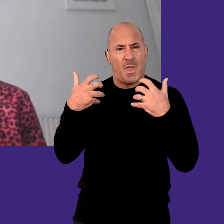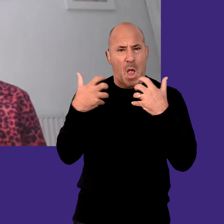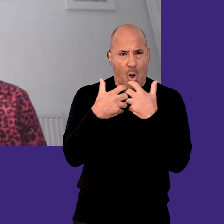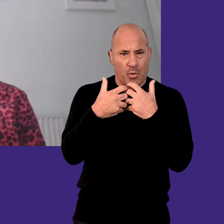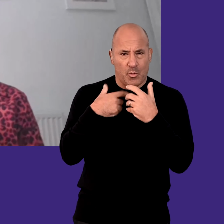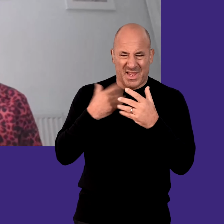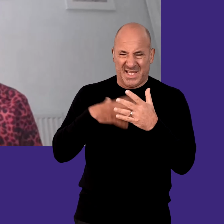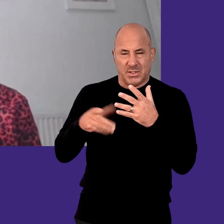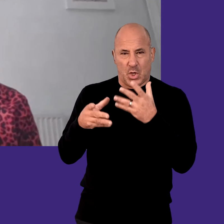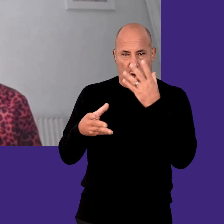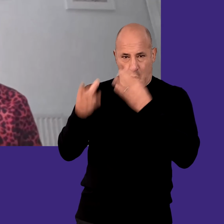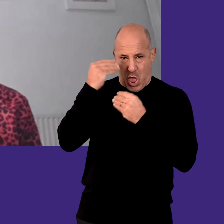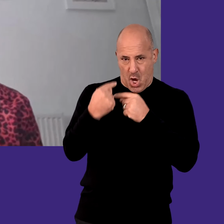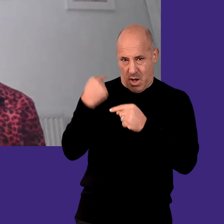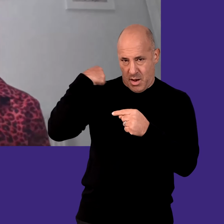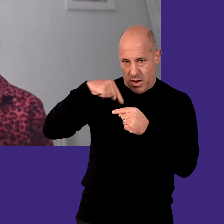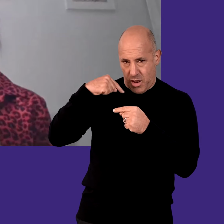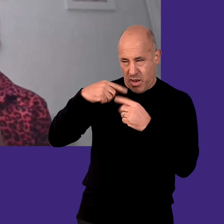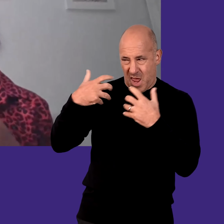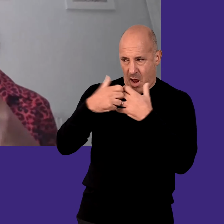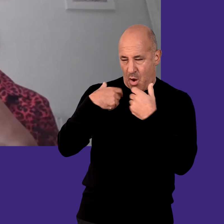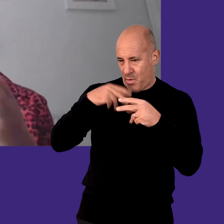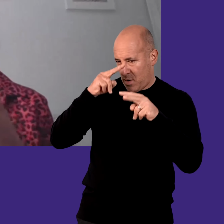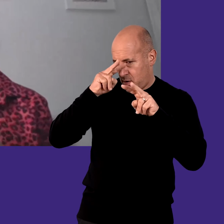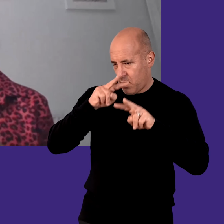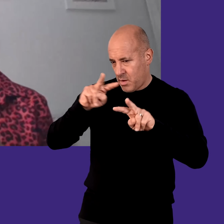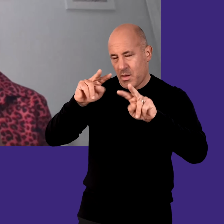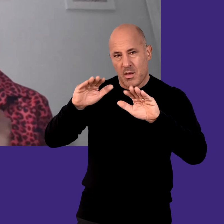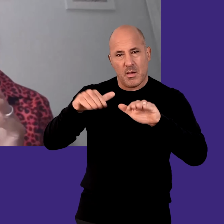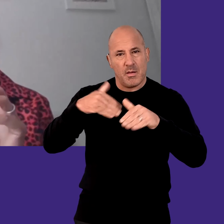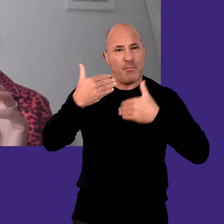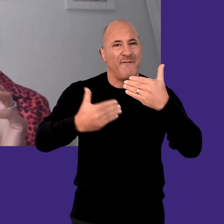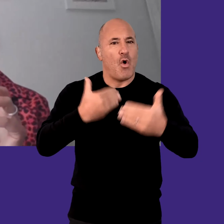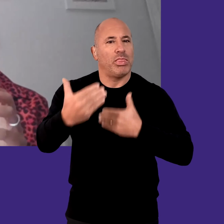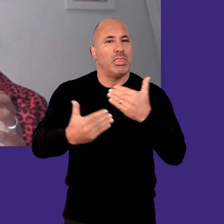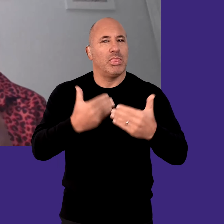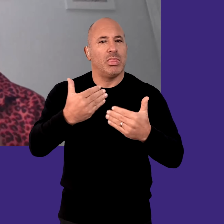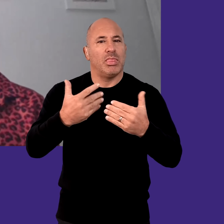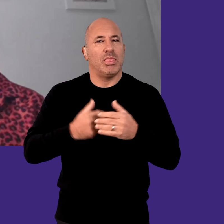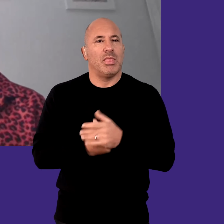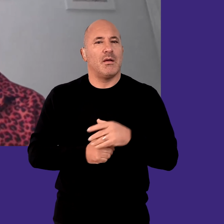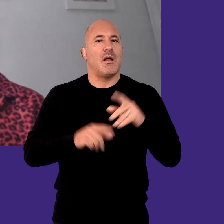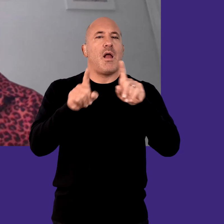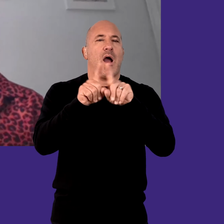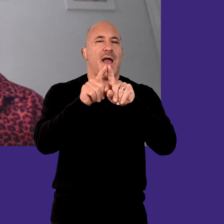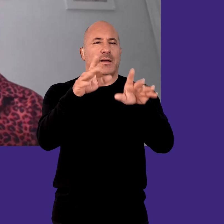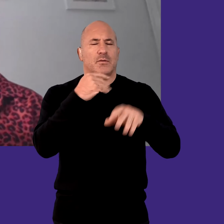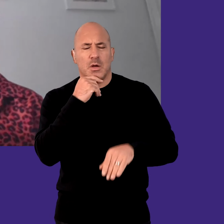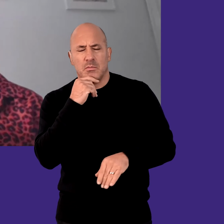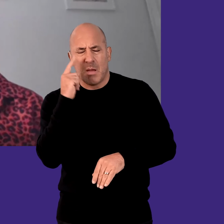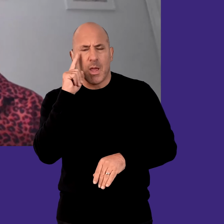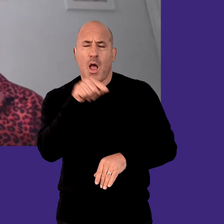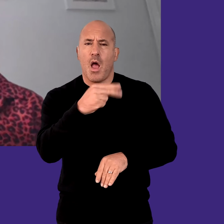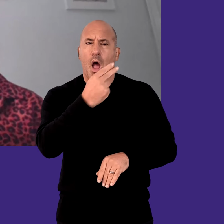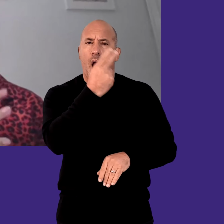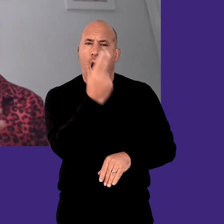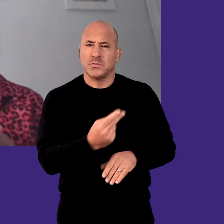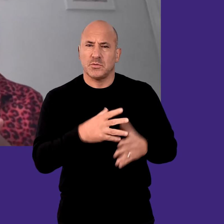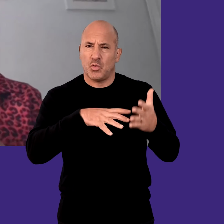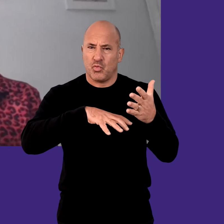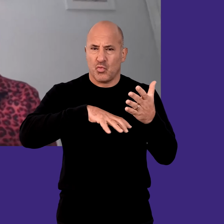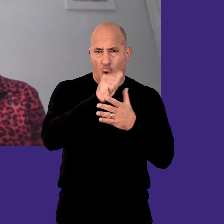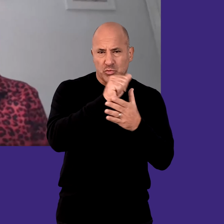have looked at then how we. And I am still looking at how we use that learning in terms of how we go about things. So, for instance, we're looking at